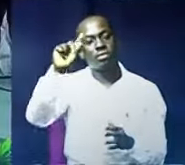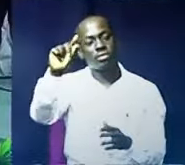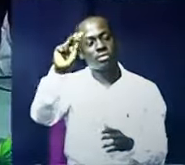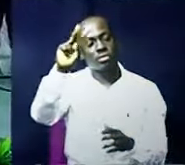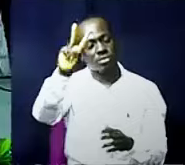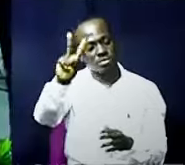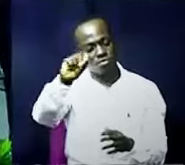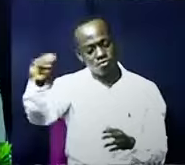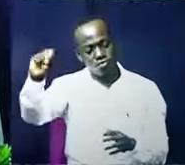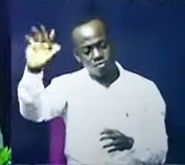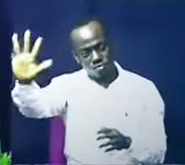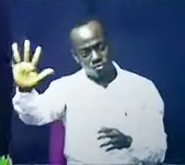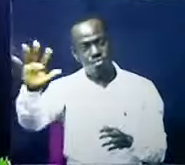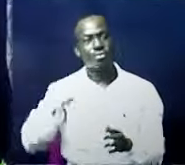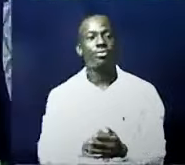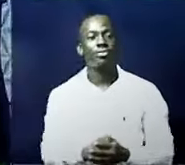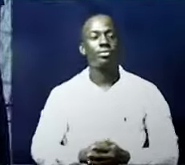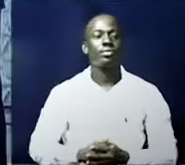Exodus 31:2-5.